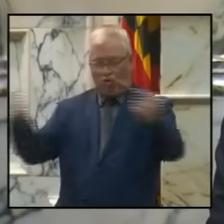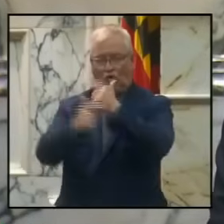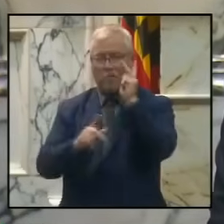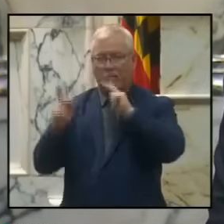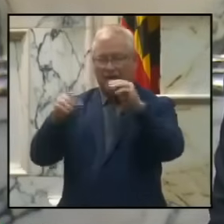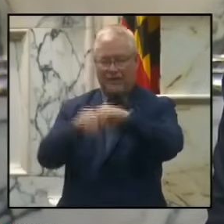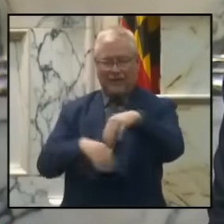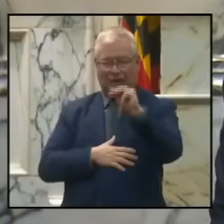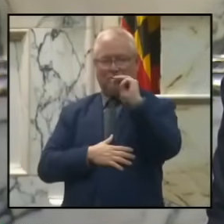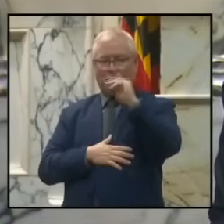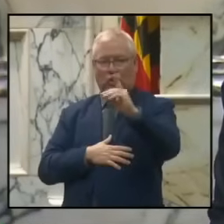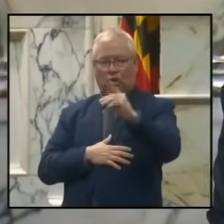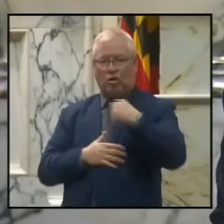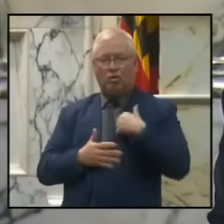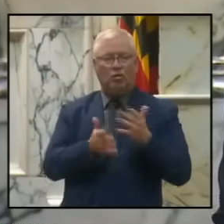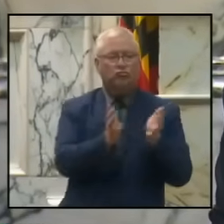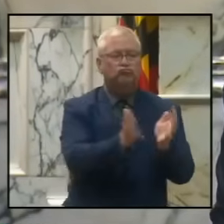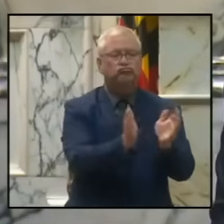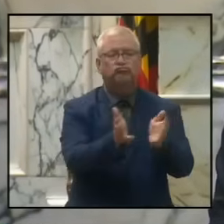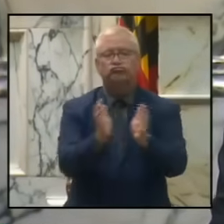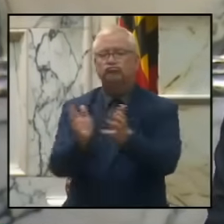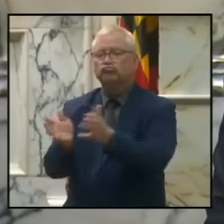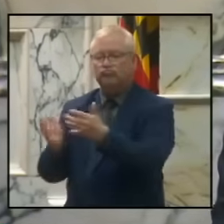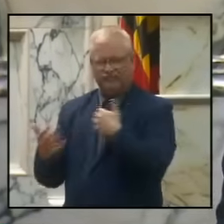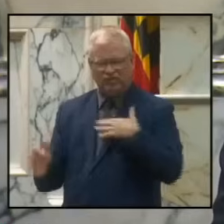has a very strong opinion about their taxes.